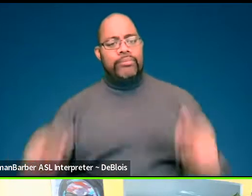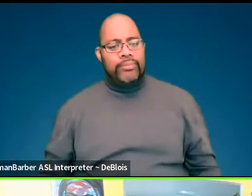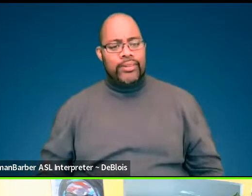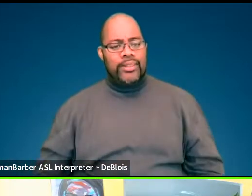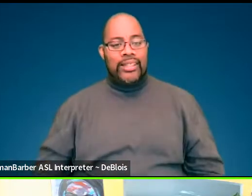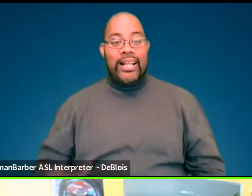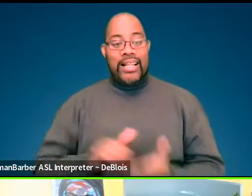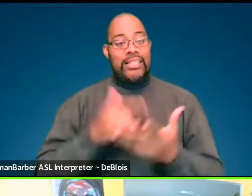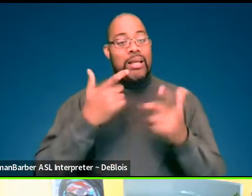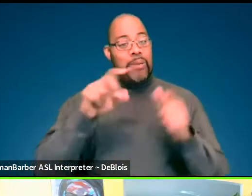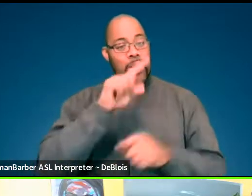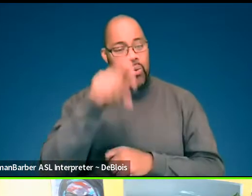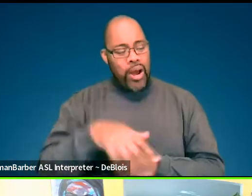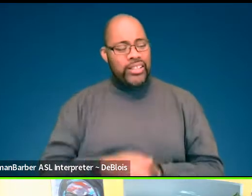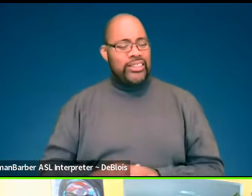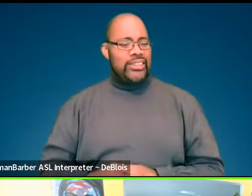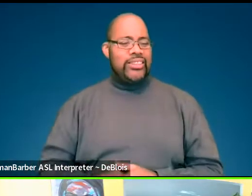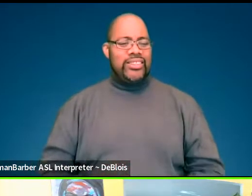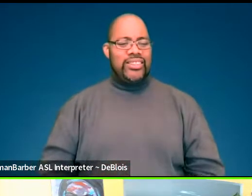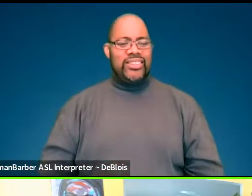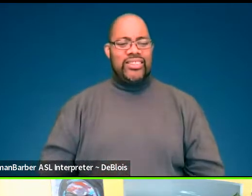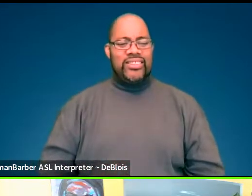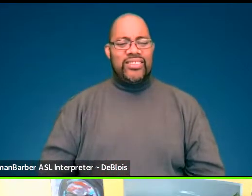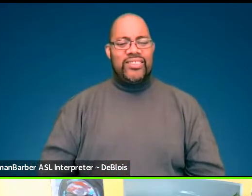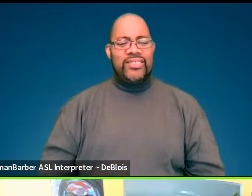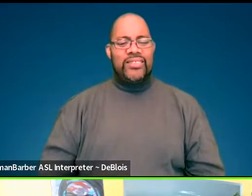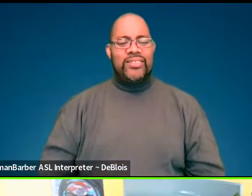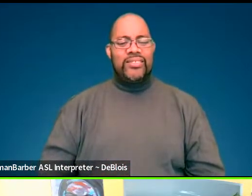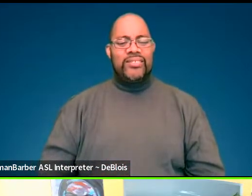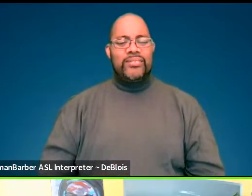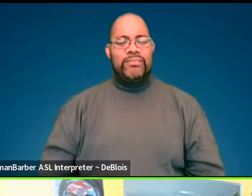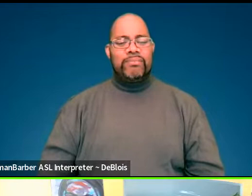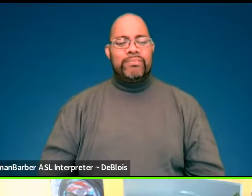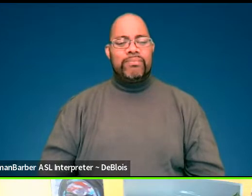huge question. I know.